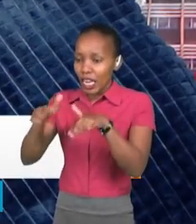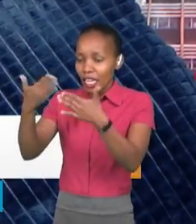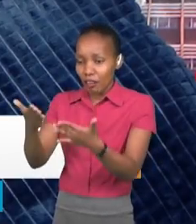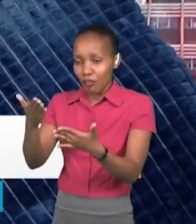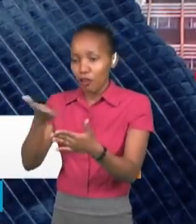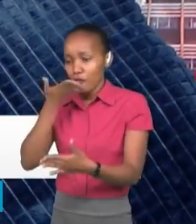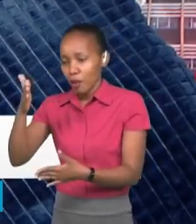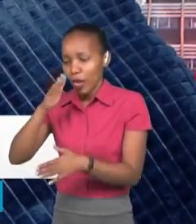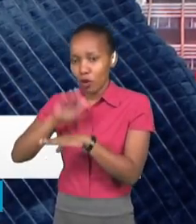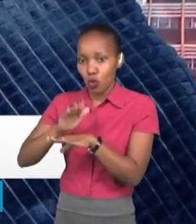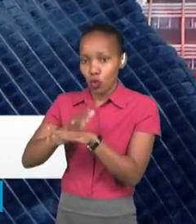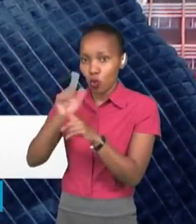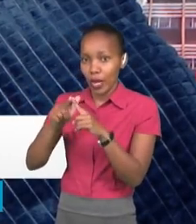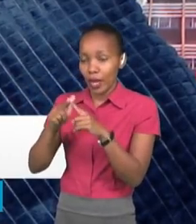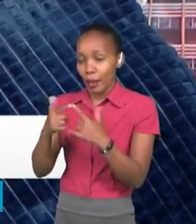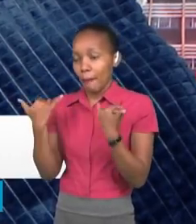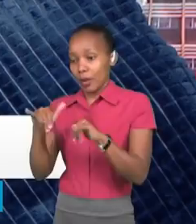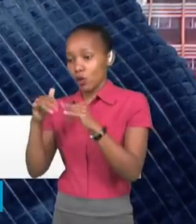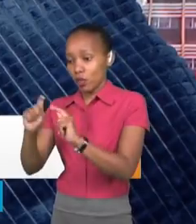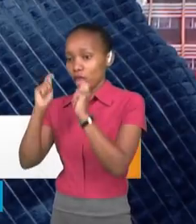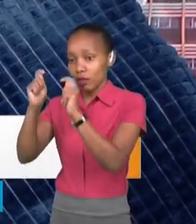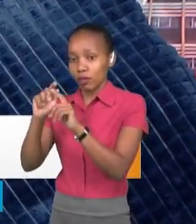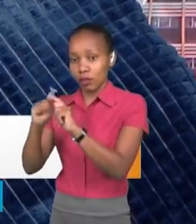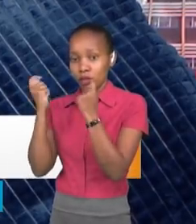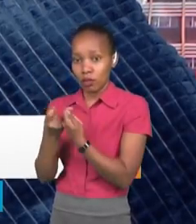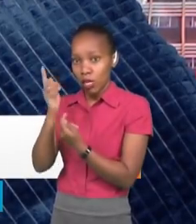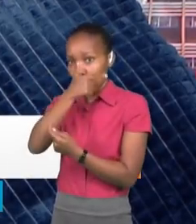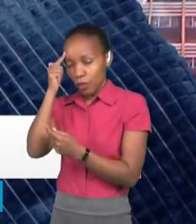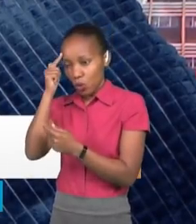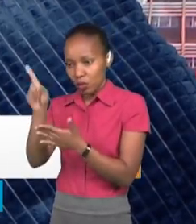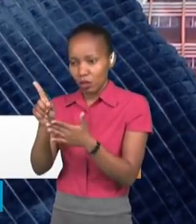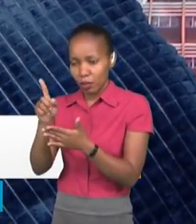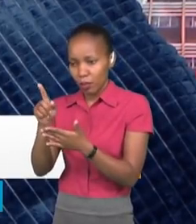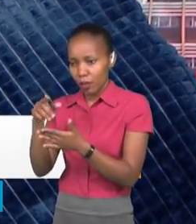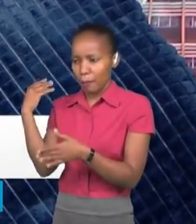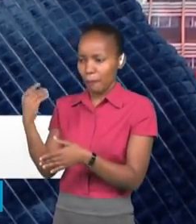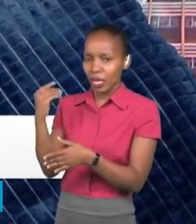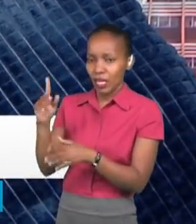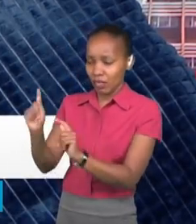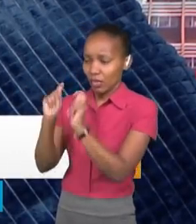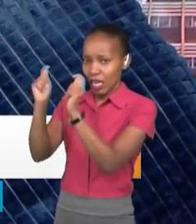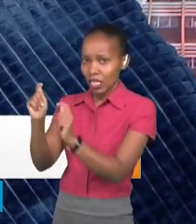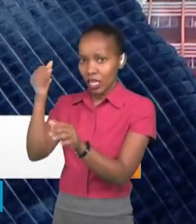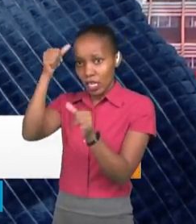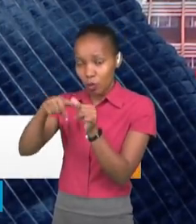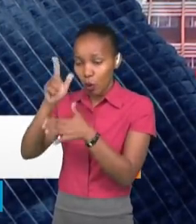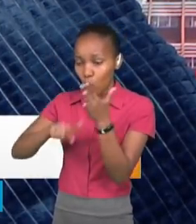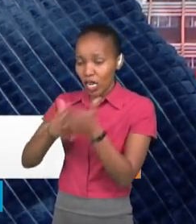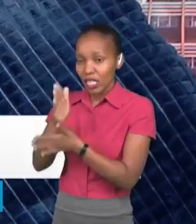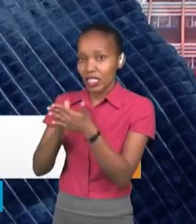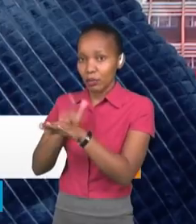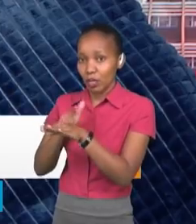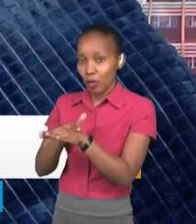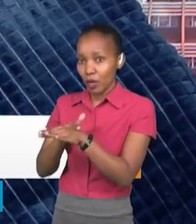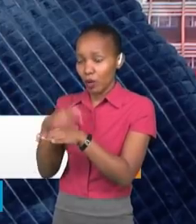response when we were playing Talanta, because remember we've beat Talanta 4, and it should be remembered that at some point we also